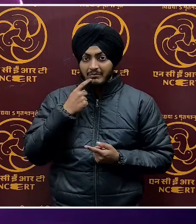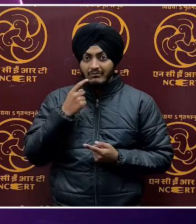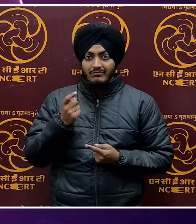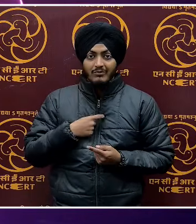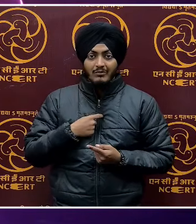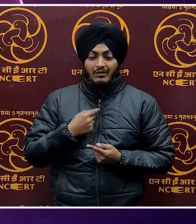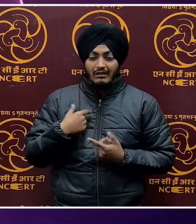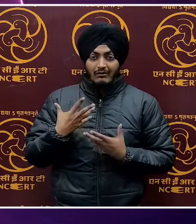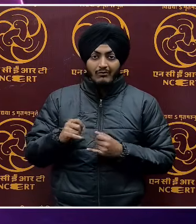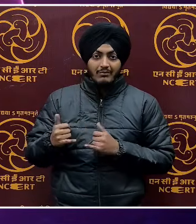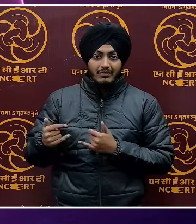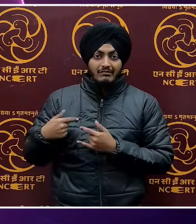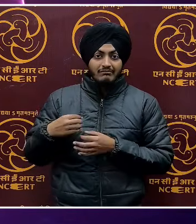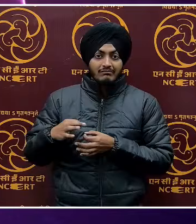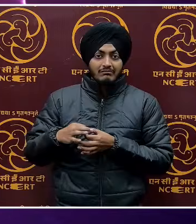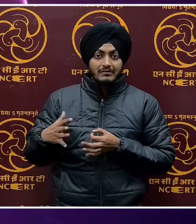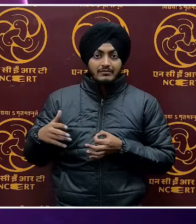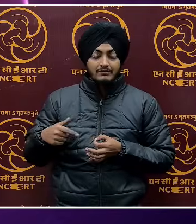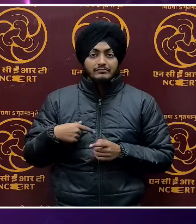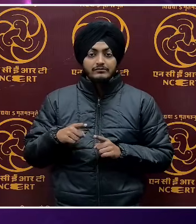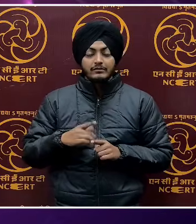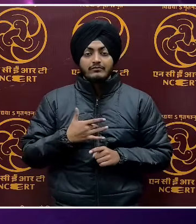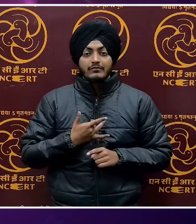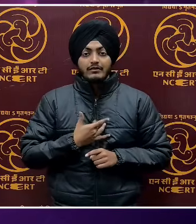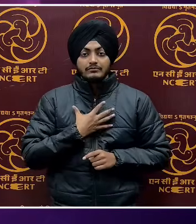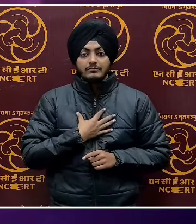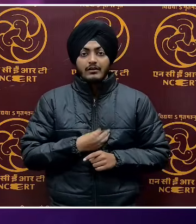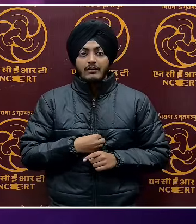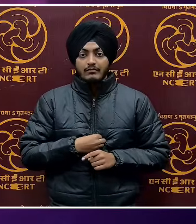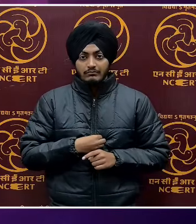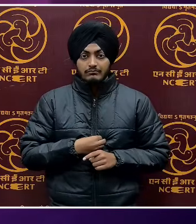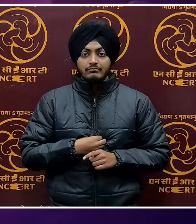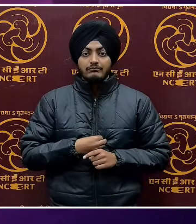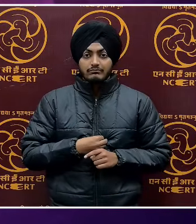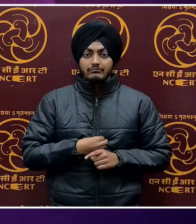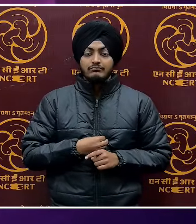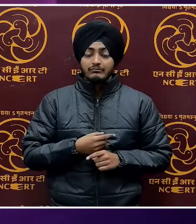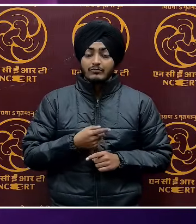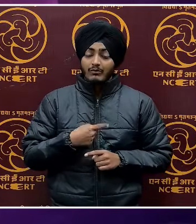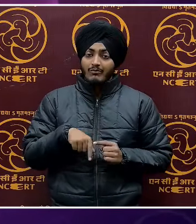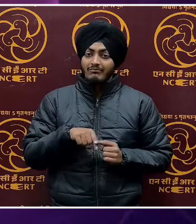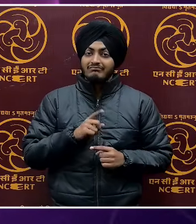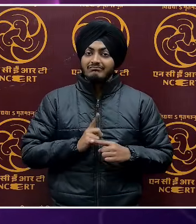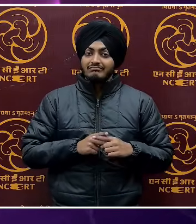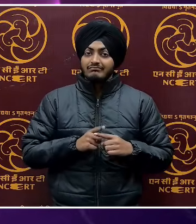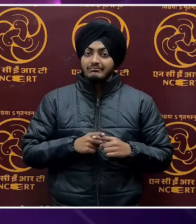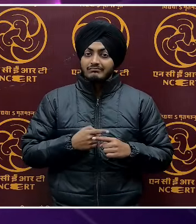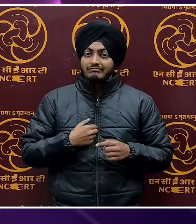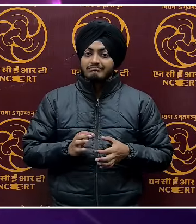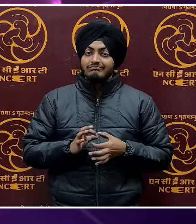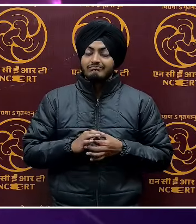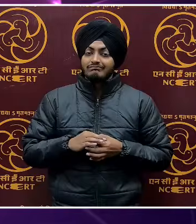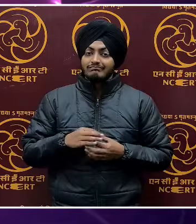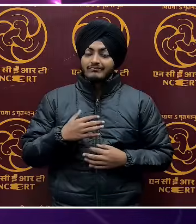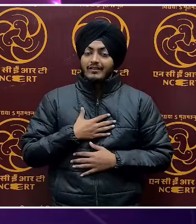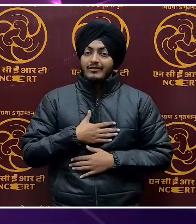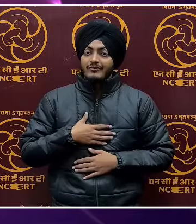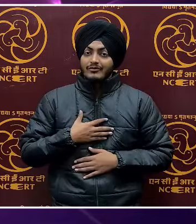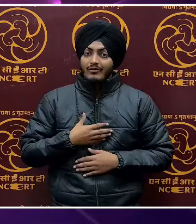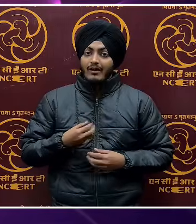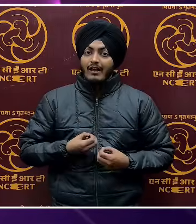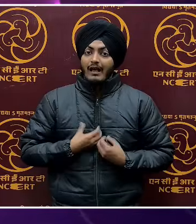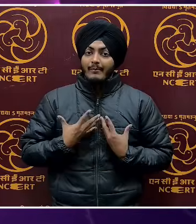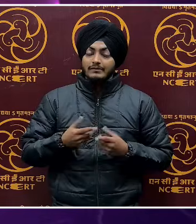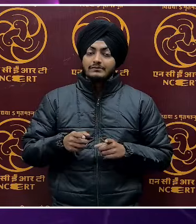right, they will feel absolutely very sad, and it's not being kind. You should be kind to everyone and you should play with everyone, right?